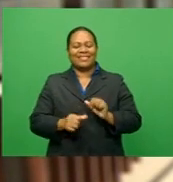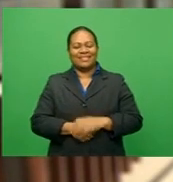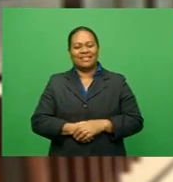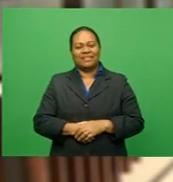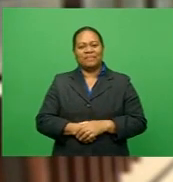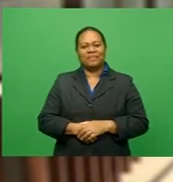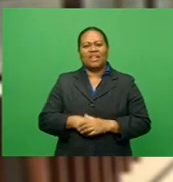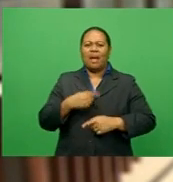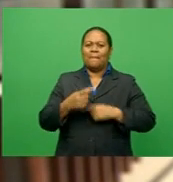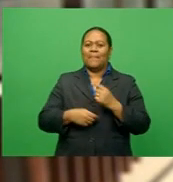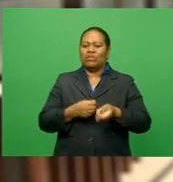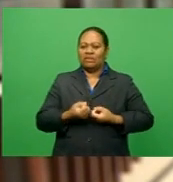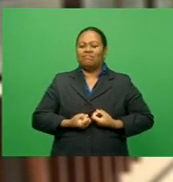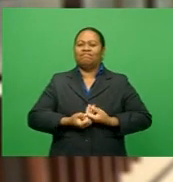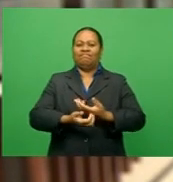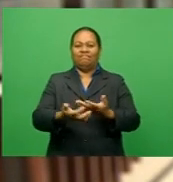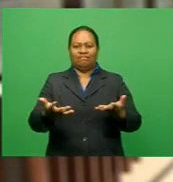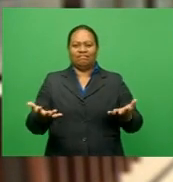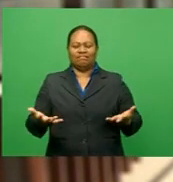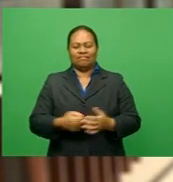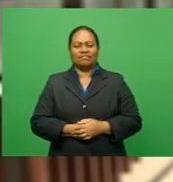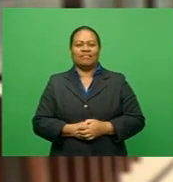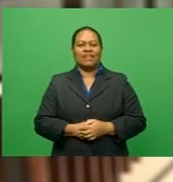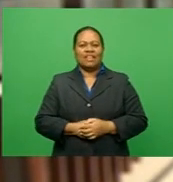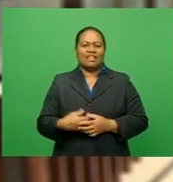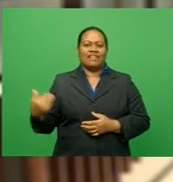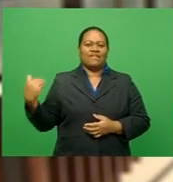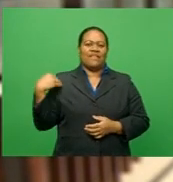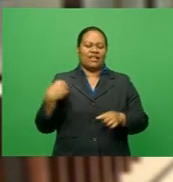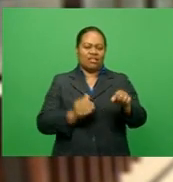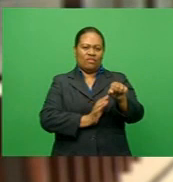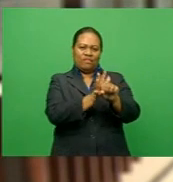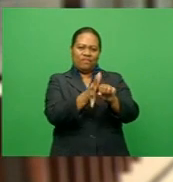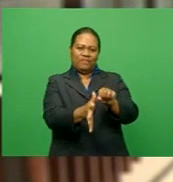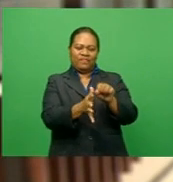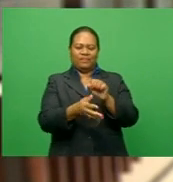optimism about the release of an apparently effective